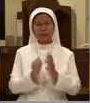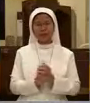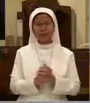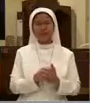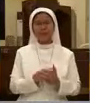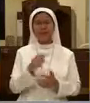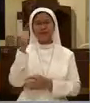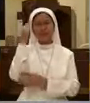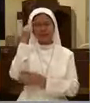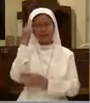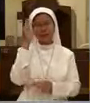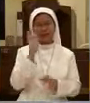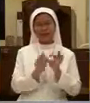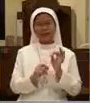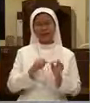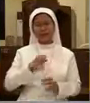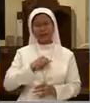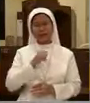Imagine if I do not